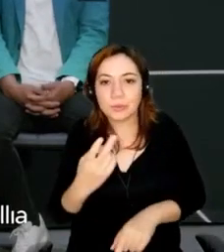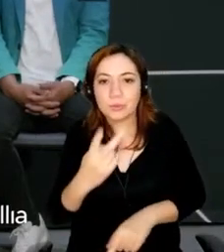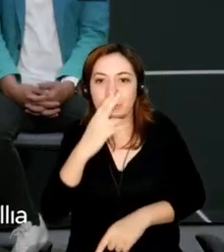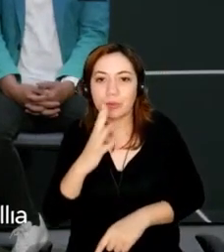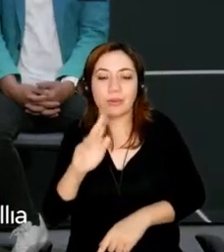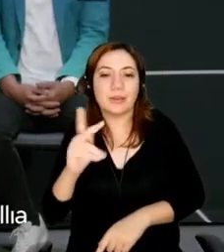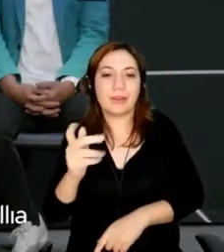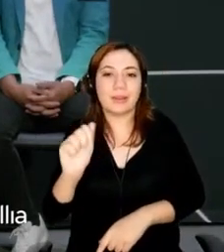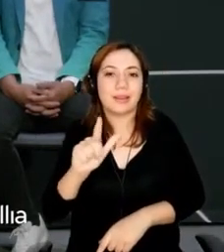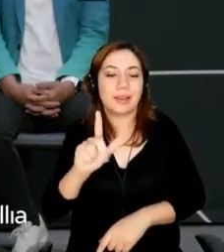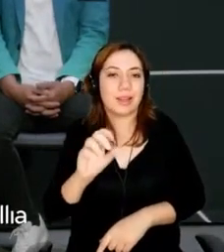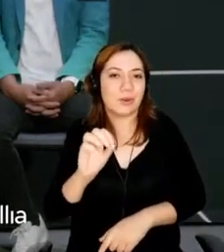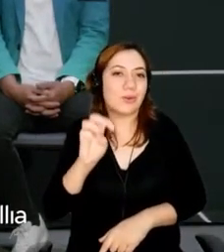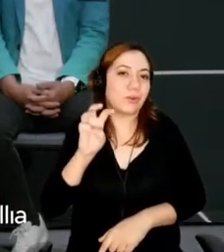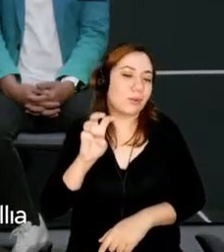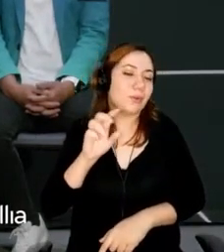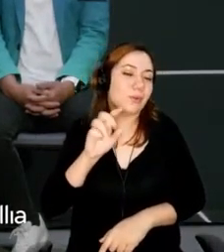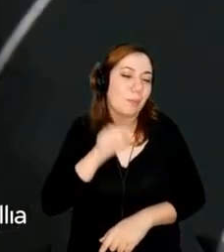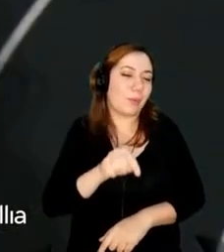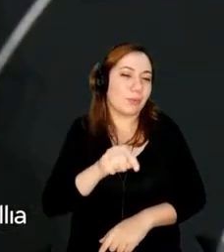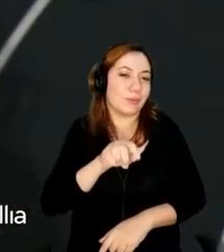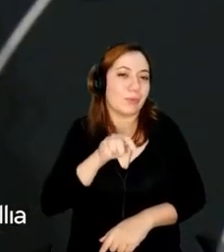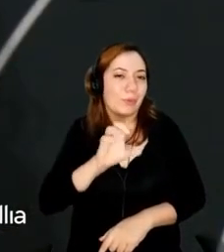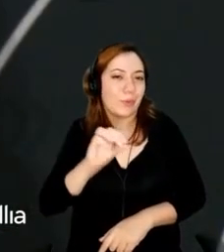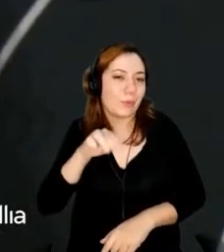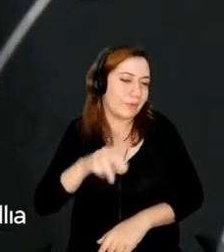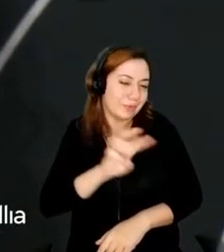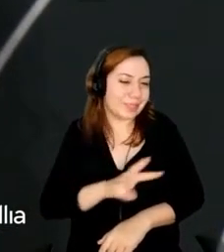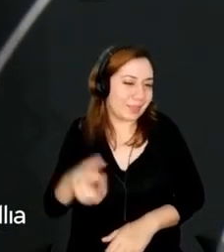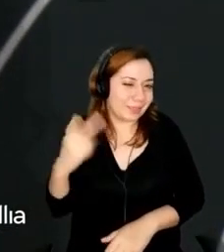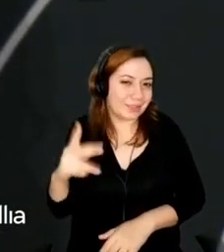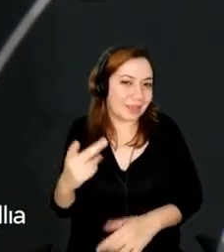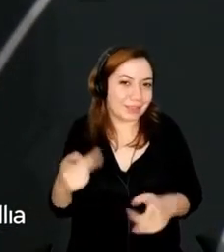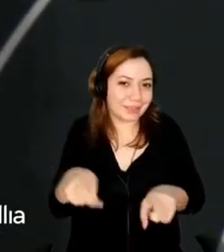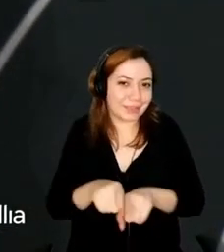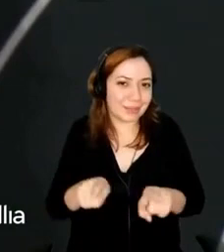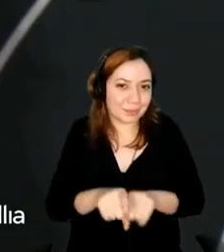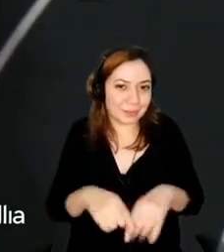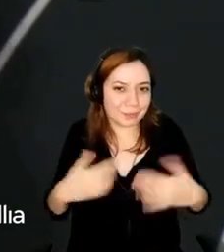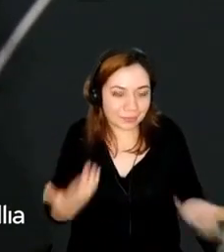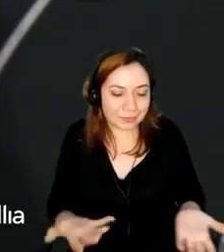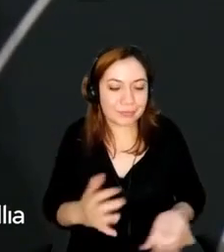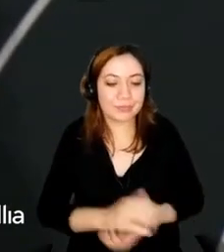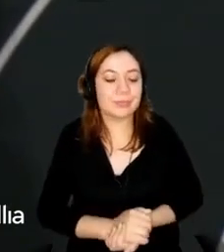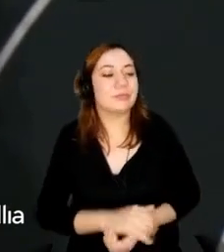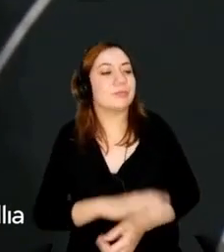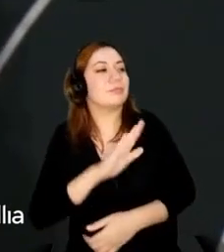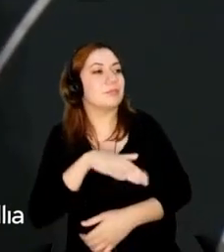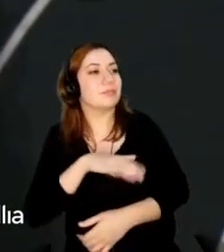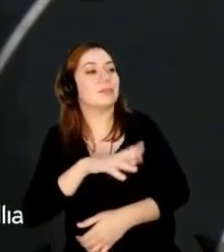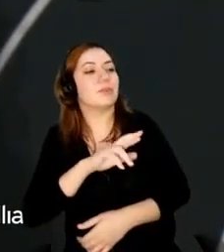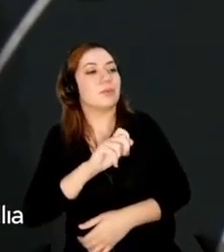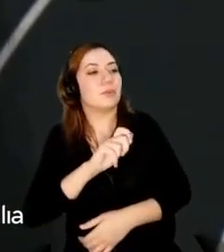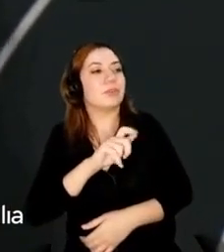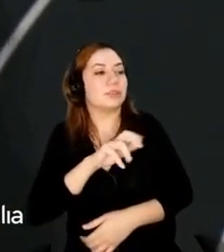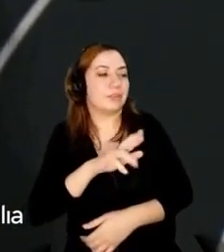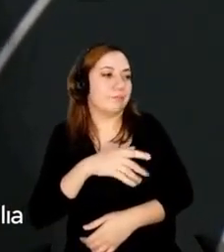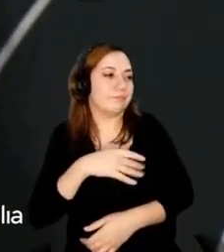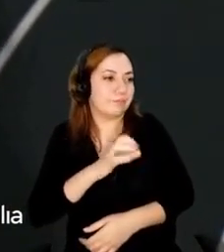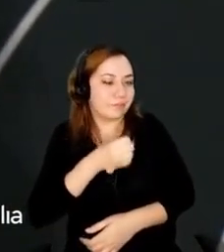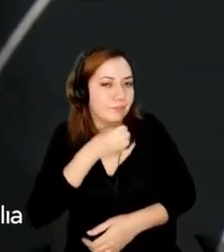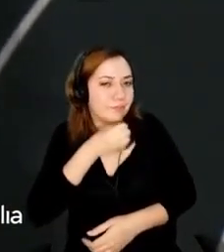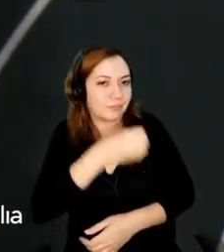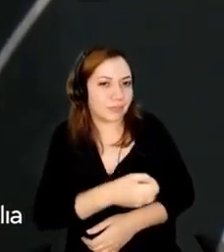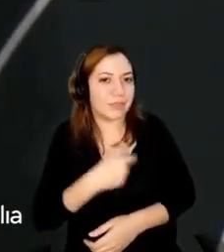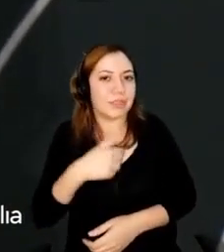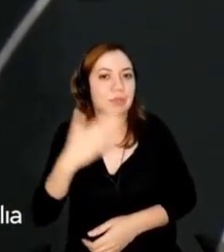long. We're all wrapping up. So. Okay. Roger, I wanted to hand it over to you. I know you've been on the cutting edge of a